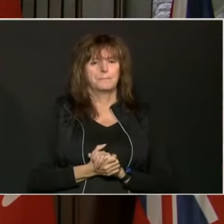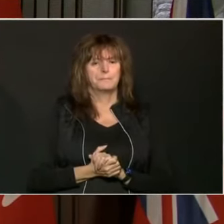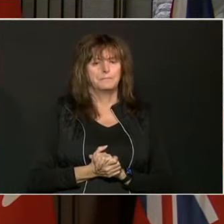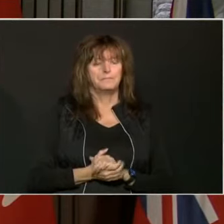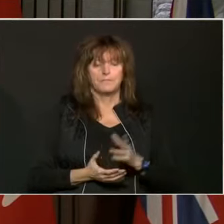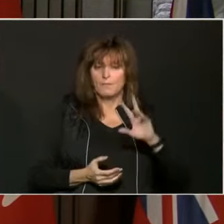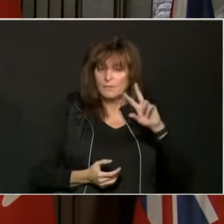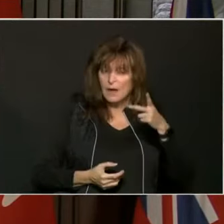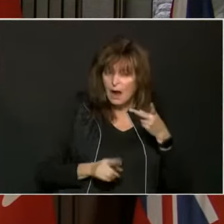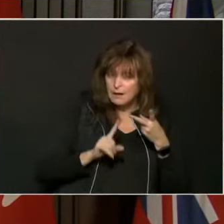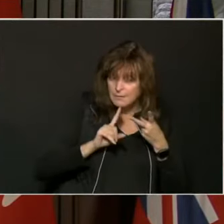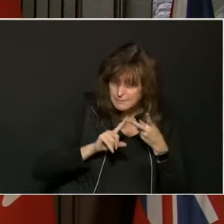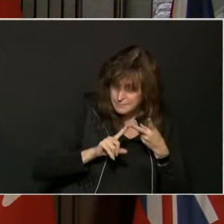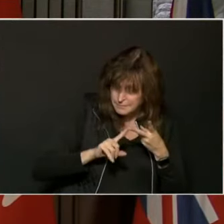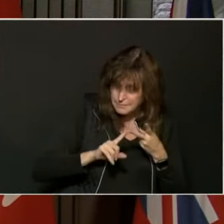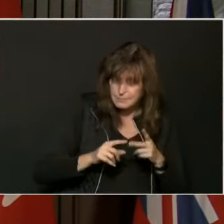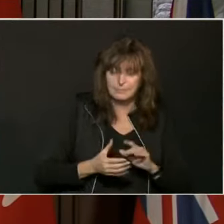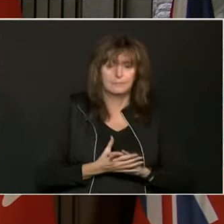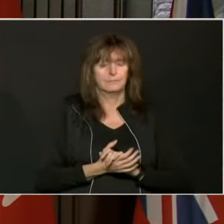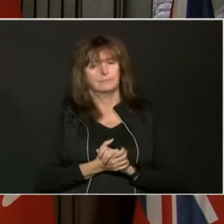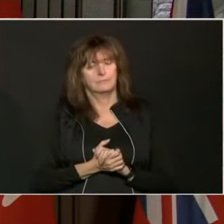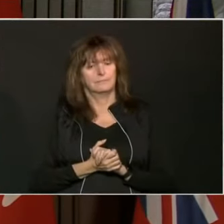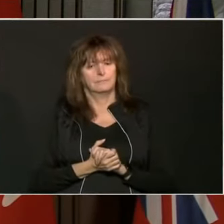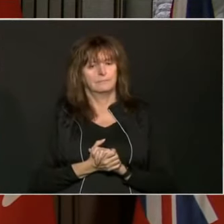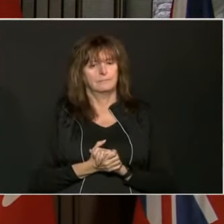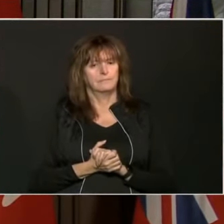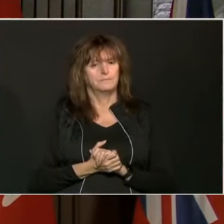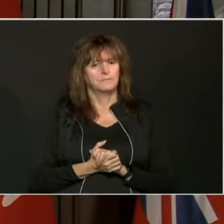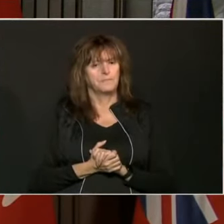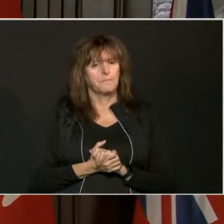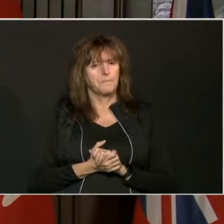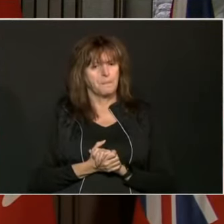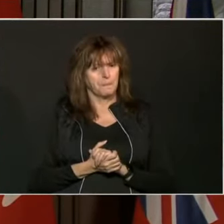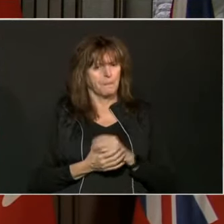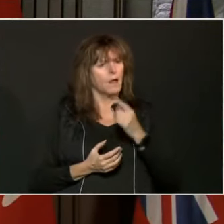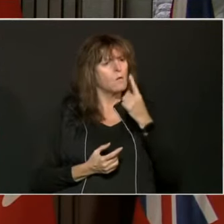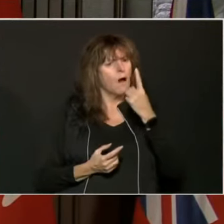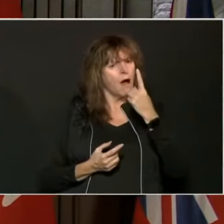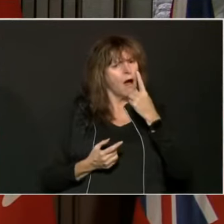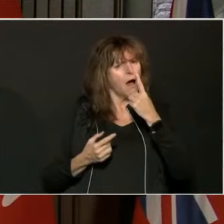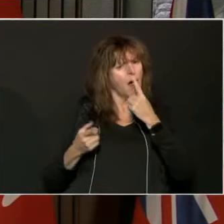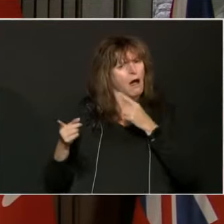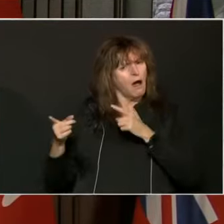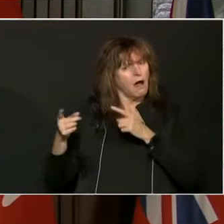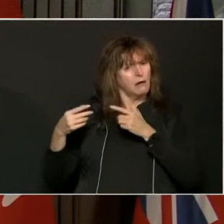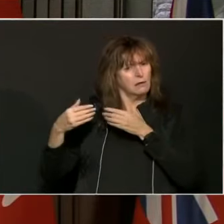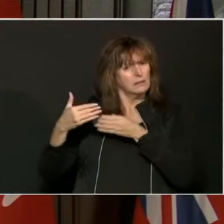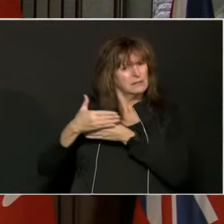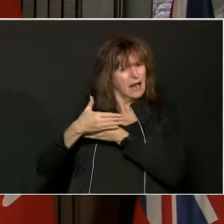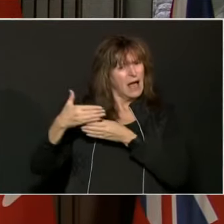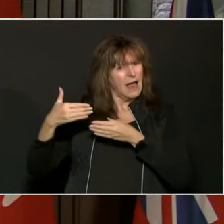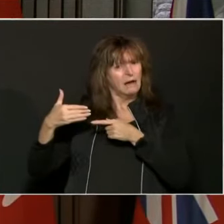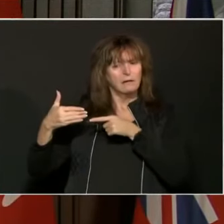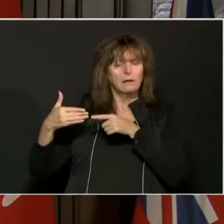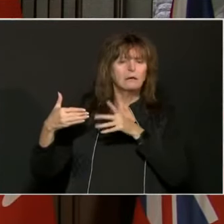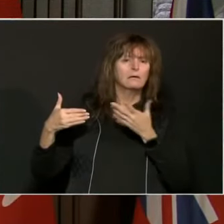there where it discusses people living in their homes, the size of the home and the density. You acknowledge that this is a structural